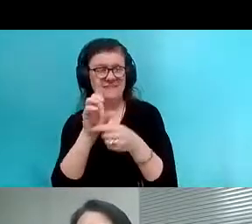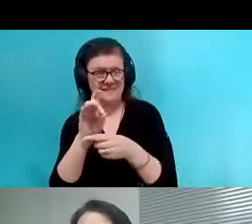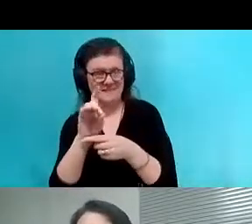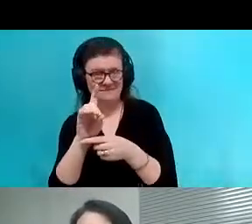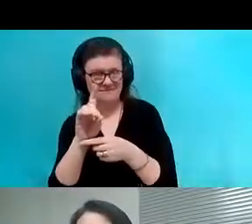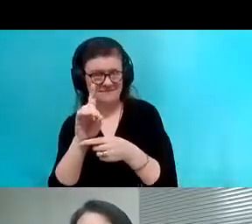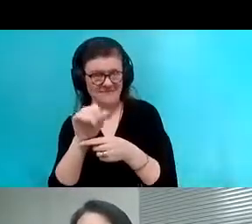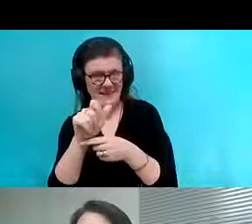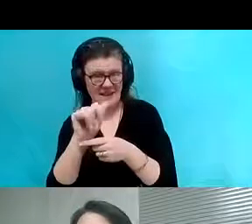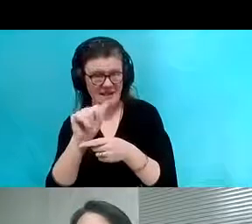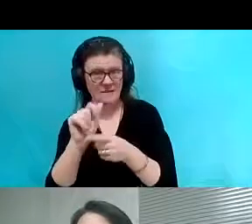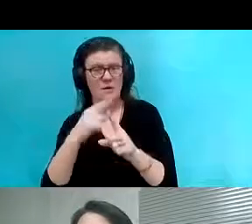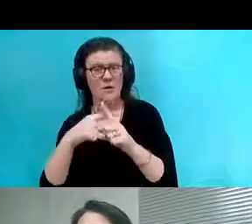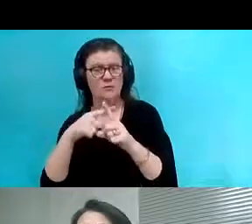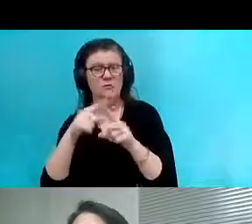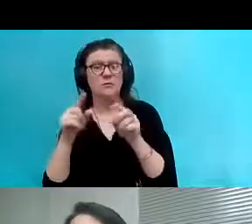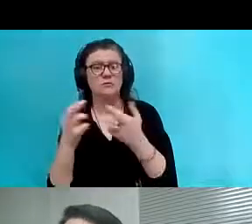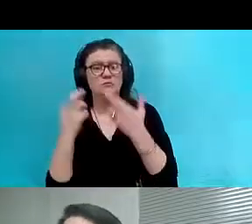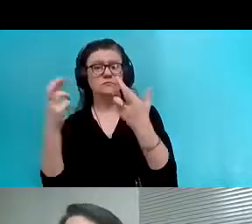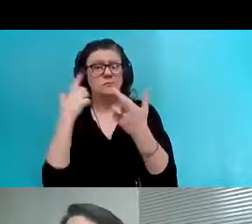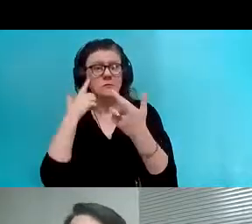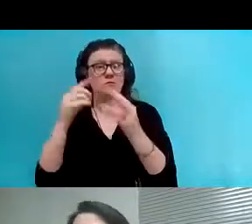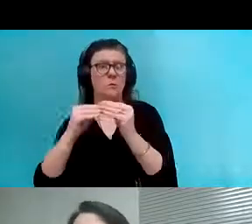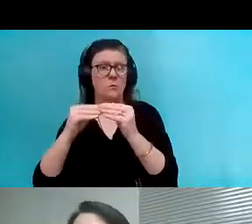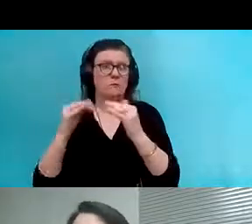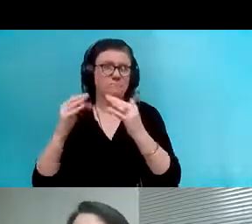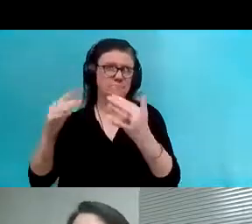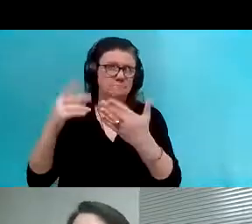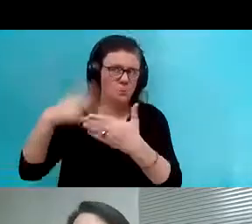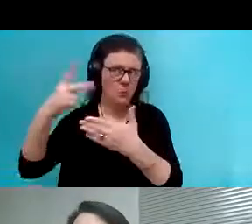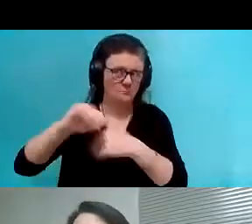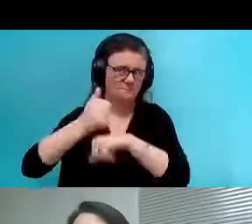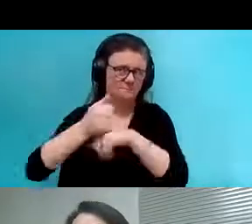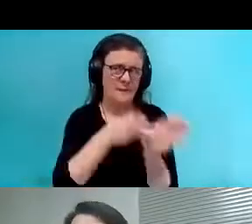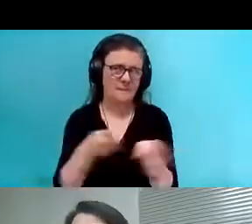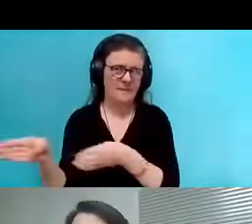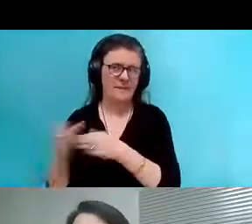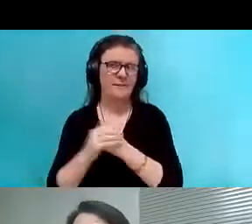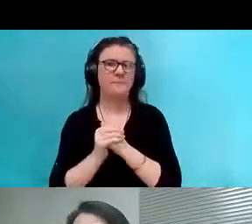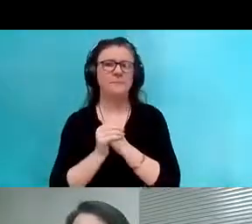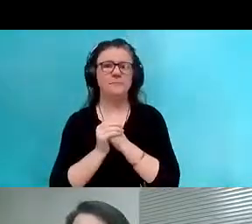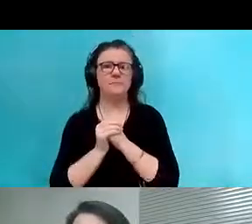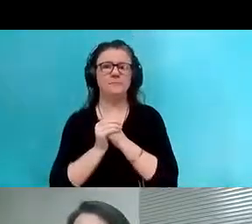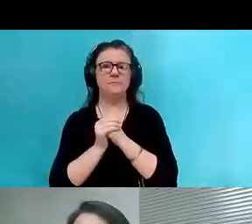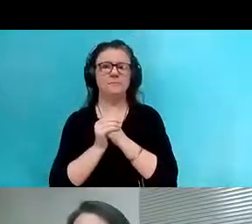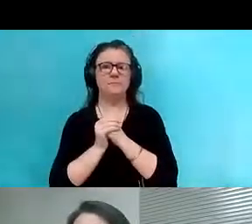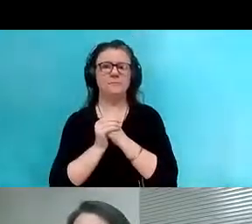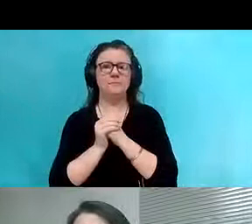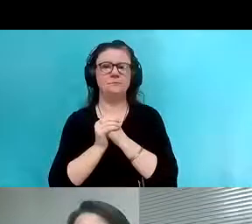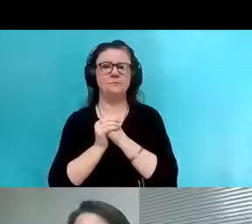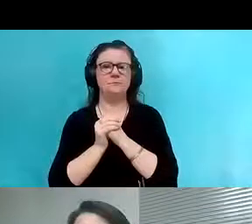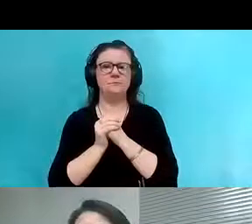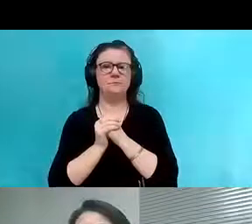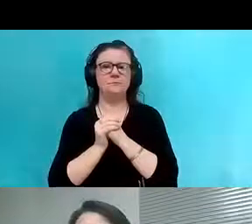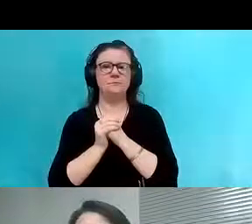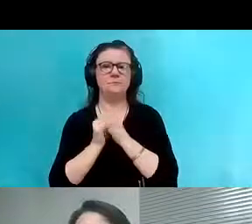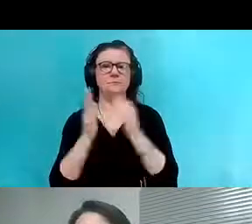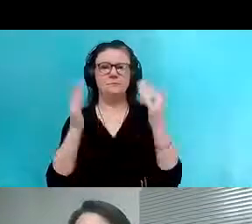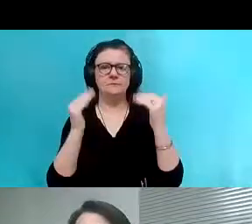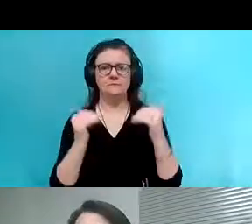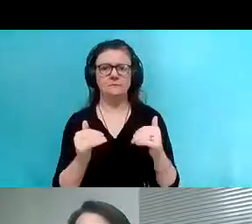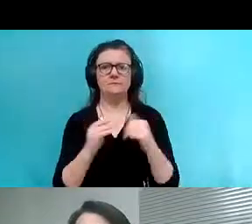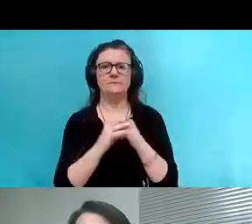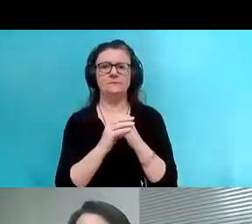some recommendations for the future programming and planning. Before I start, let me share why